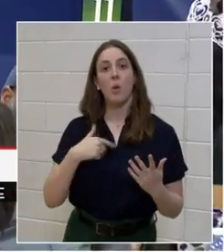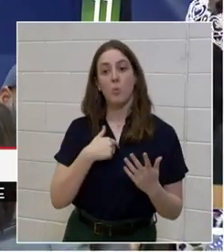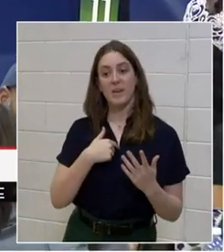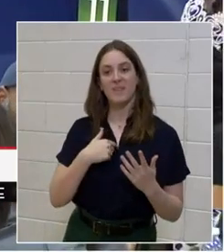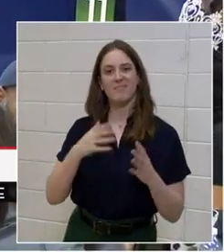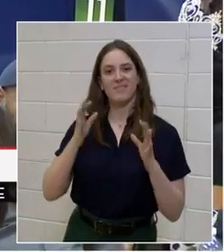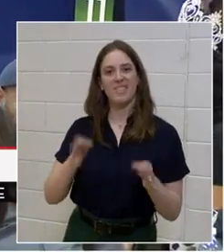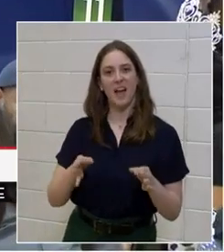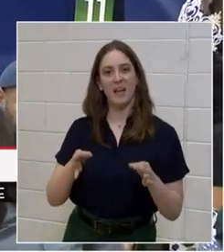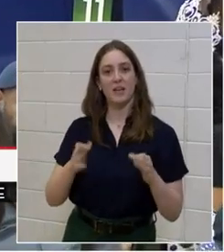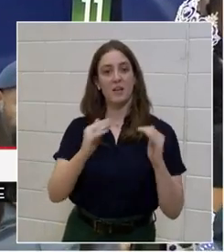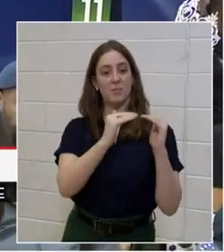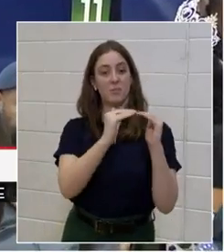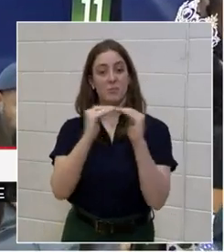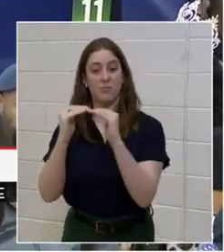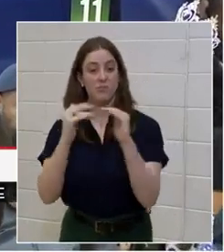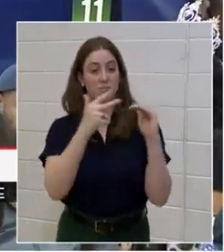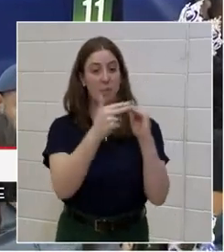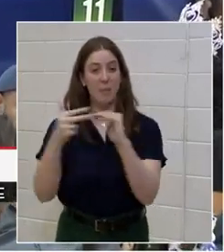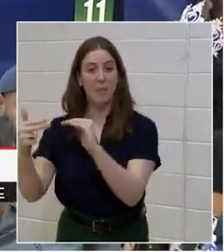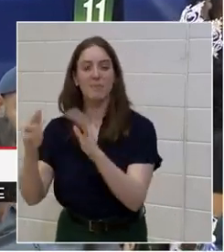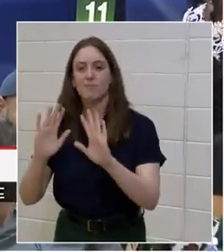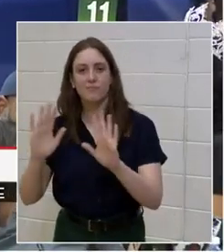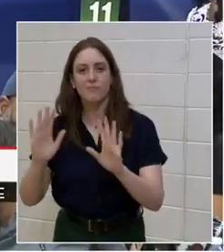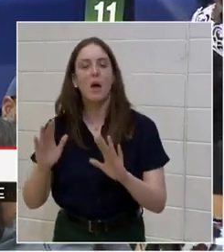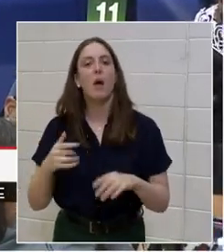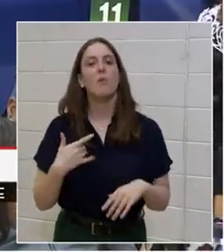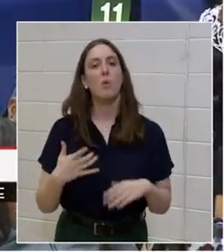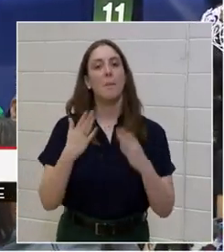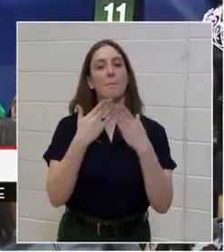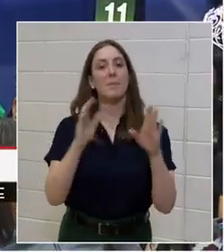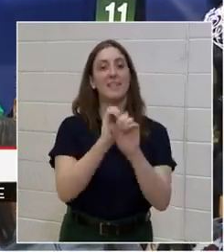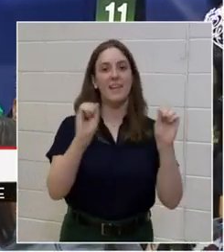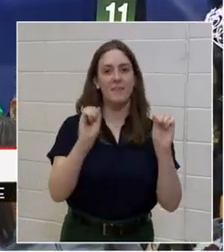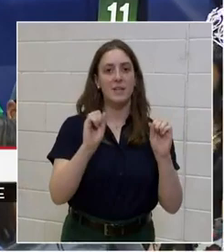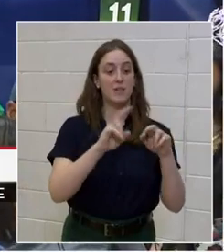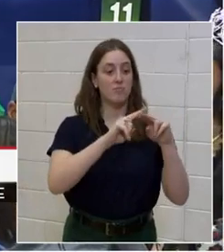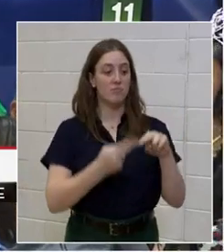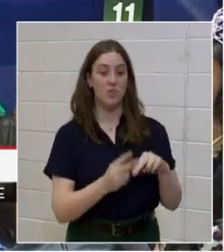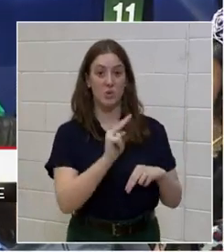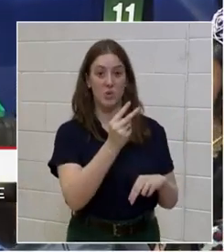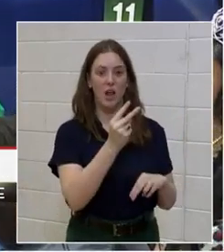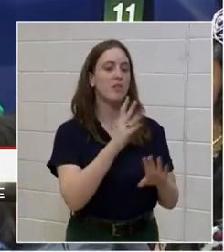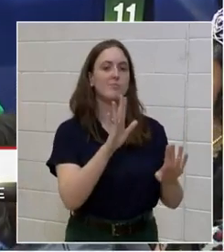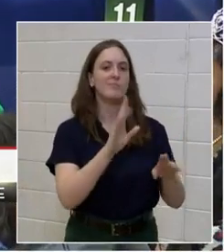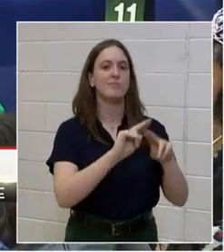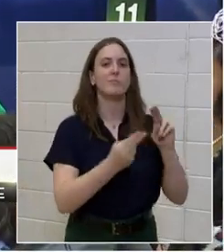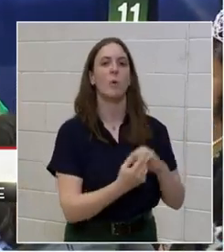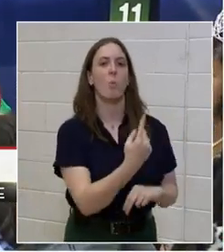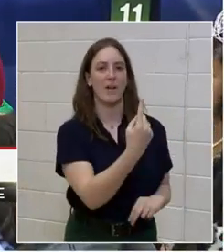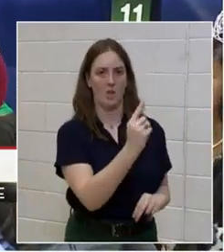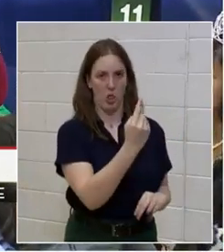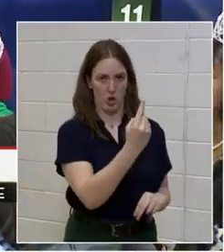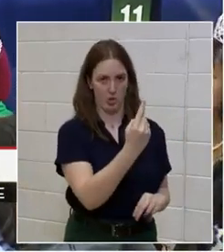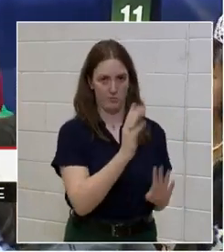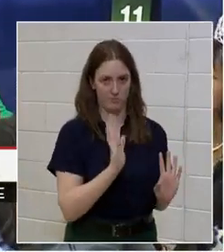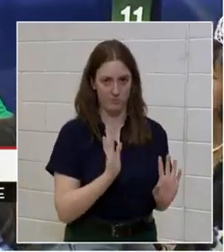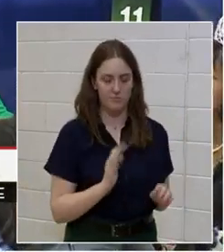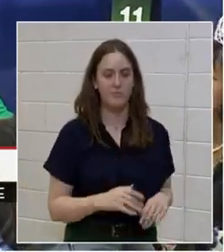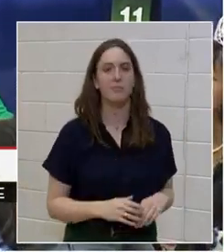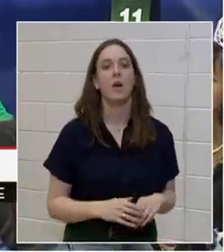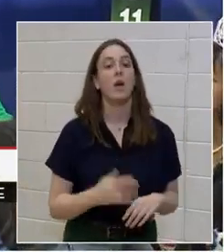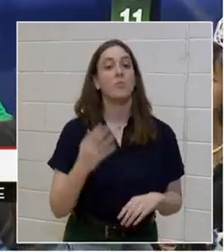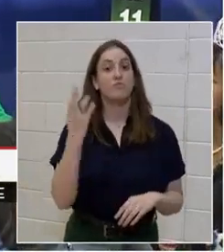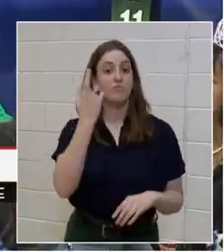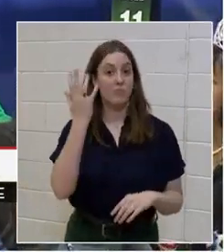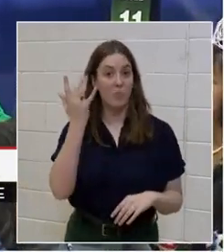proportionate $2 from public safety, took away just 1. Part of the justification for that is the idea that while public